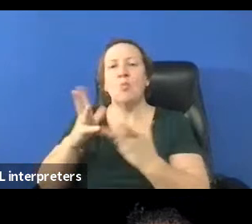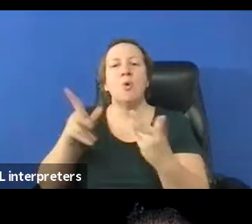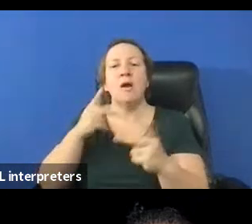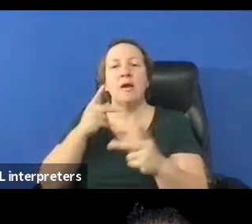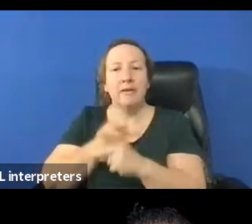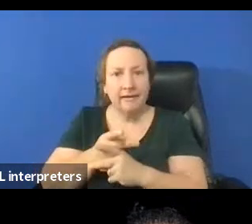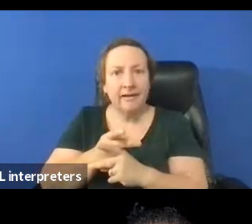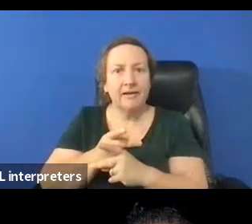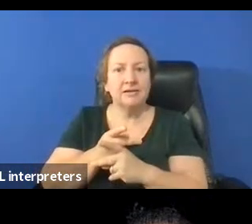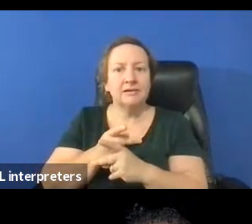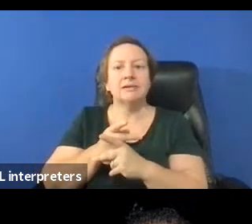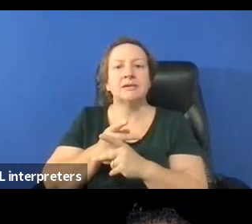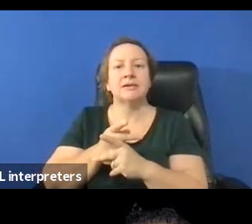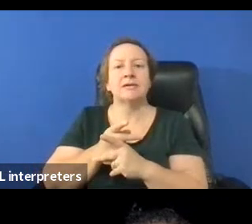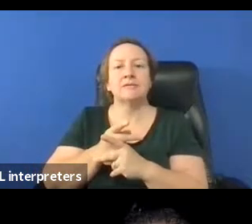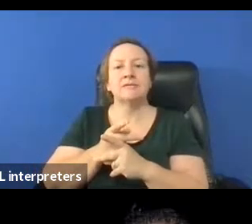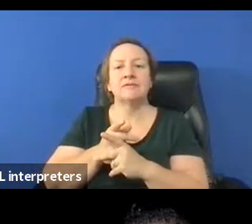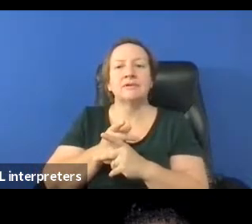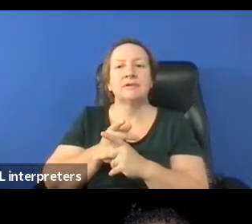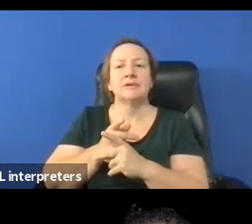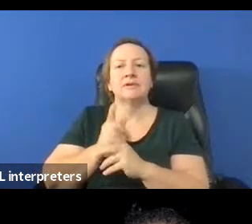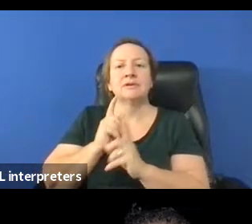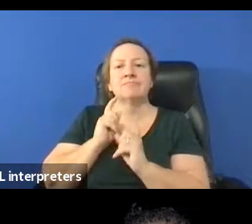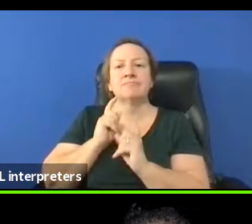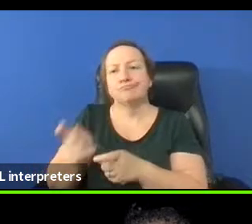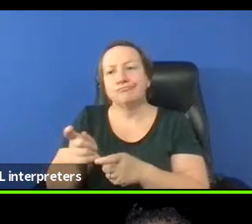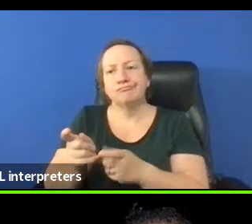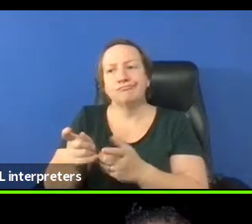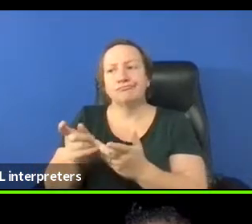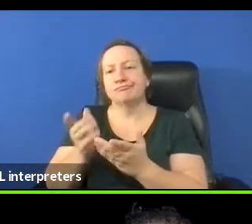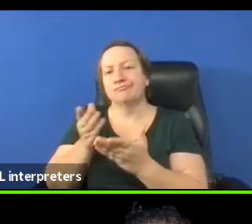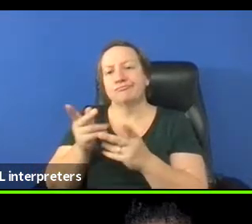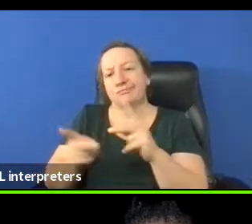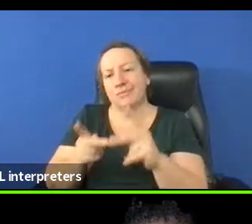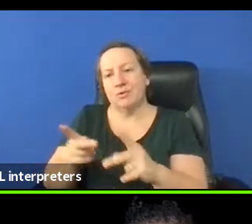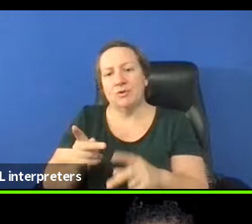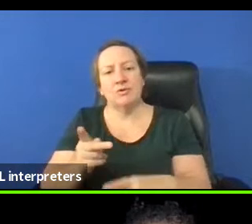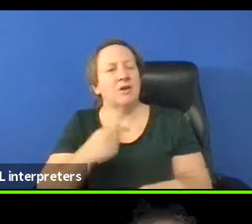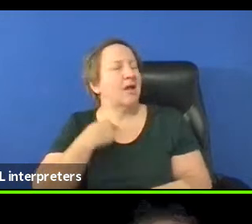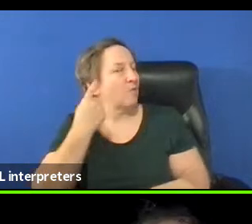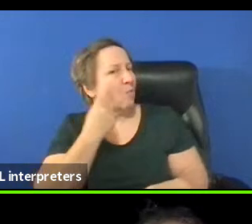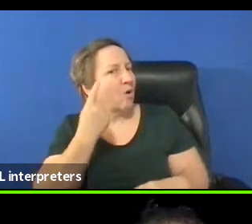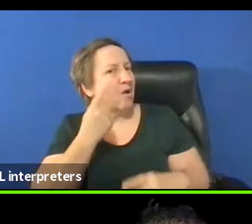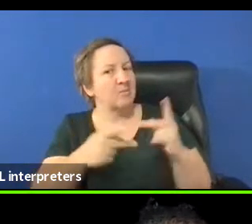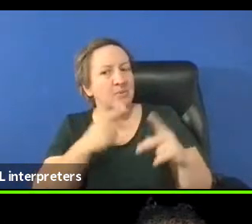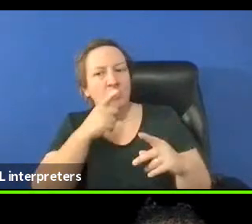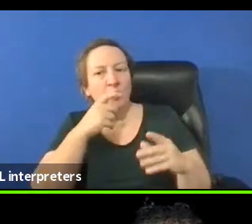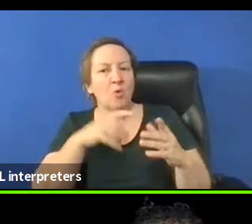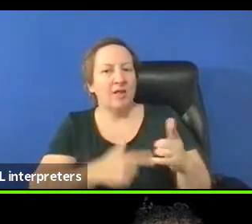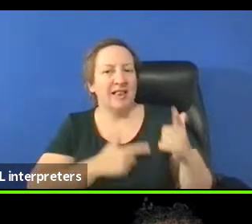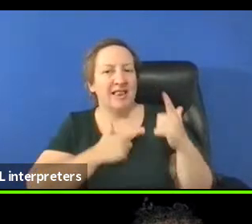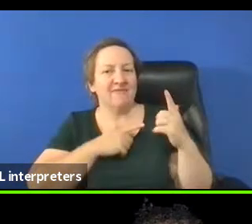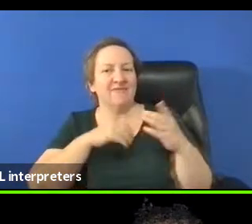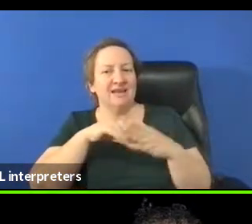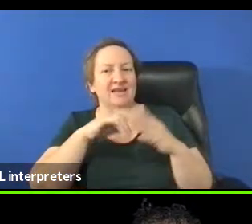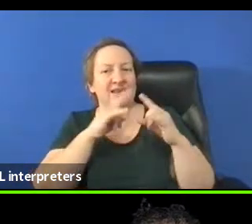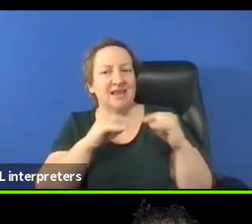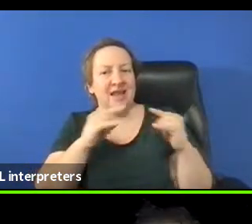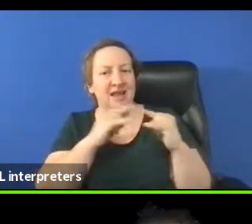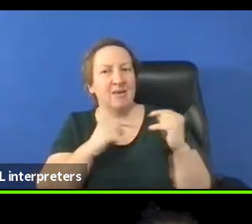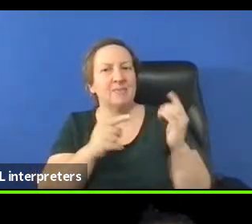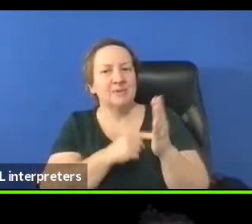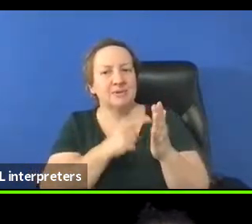of incentives we can give to folks. Thank you. So I was just wondering about people who live in camps, sometimes,